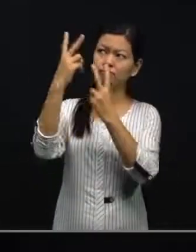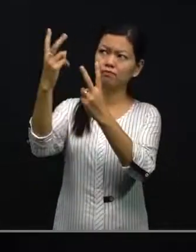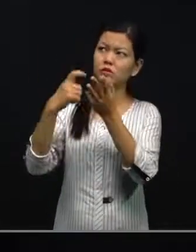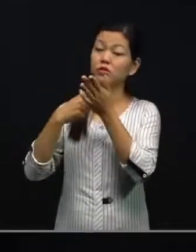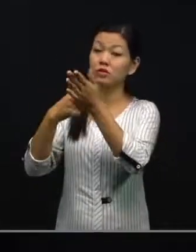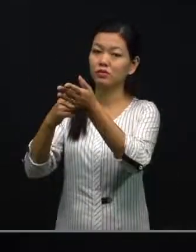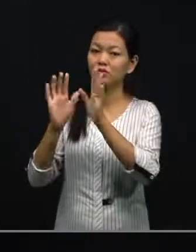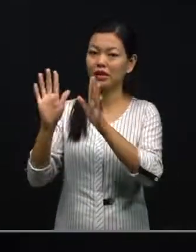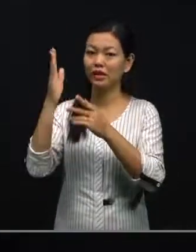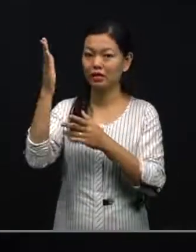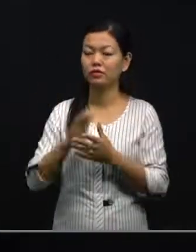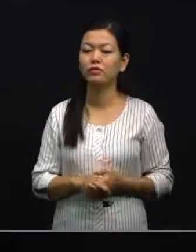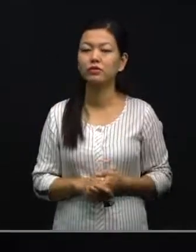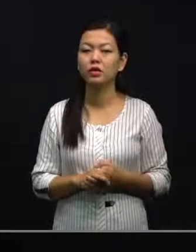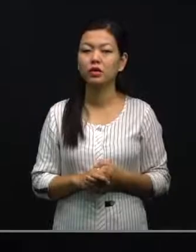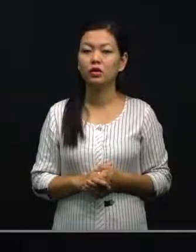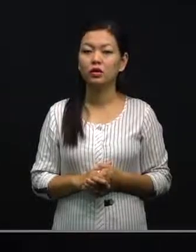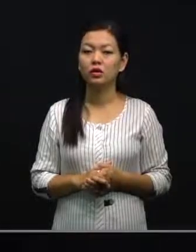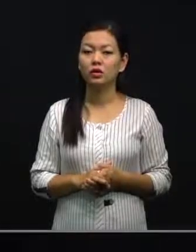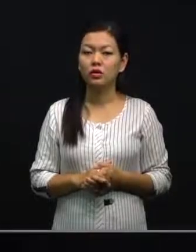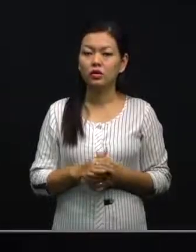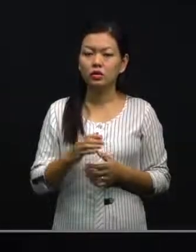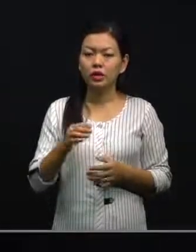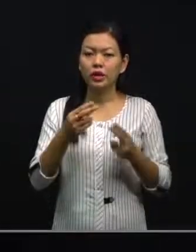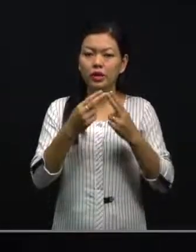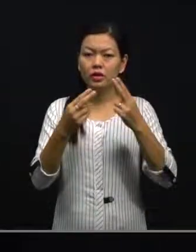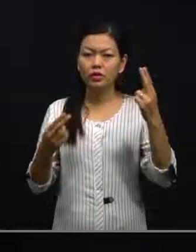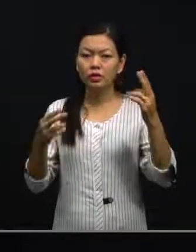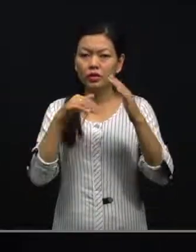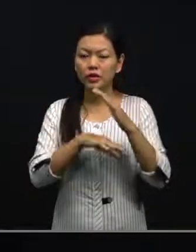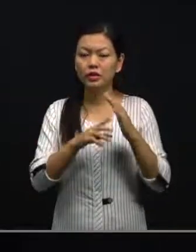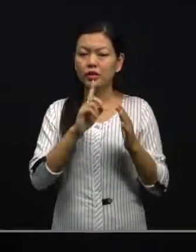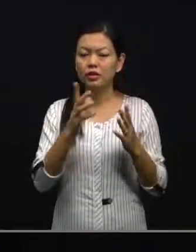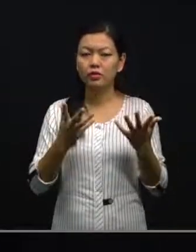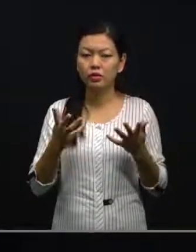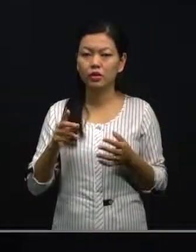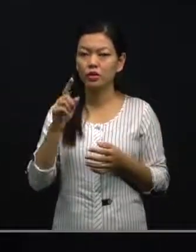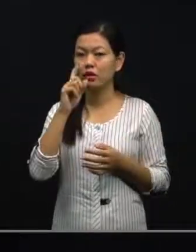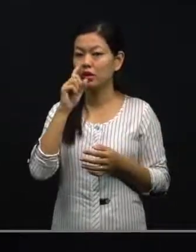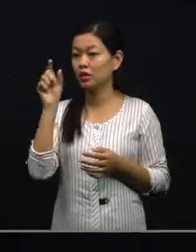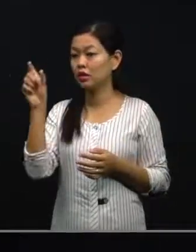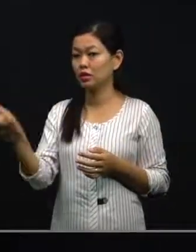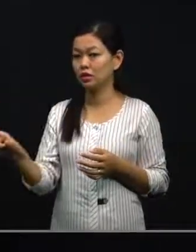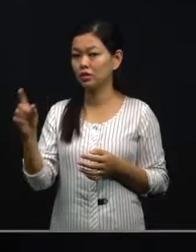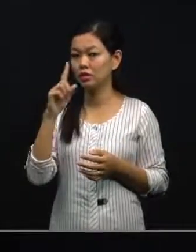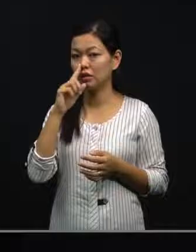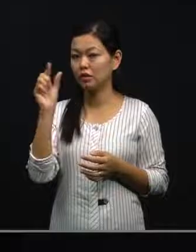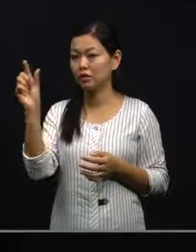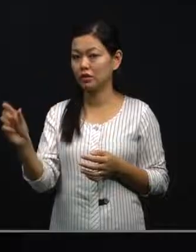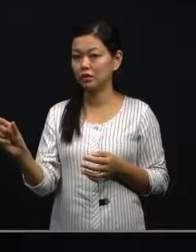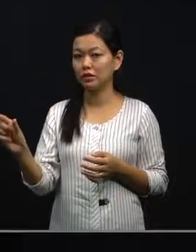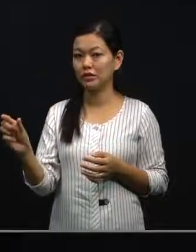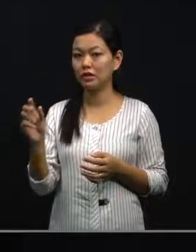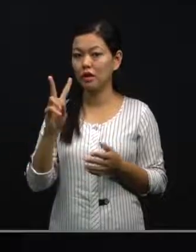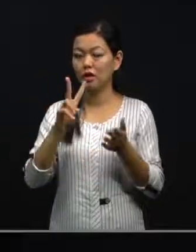that she can asked her father, Mr. Otis, to give a safe passage to the ghost so